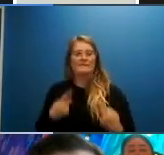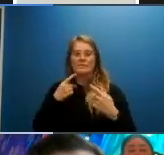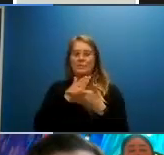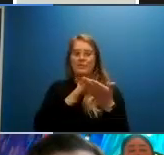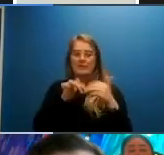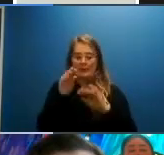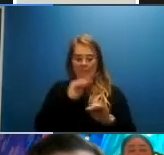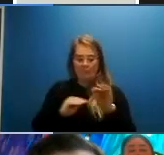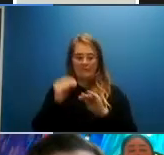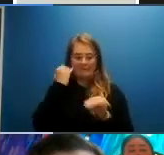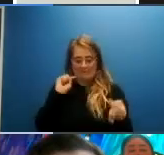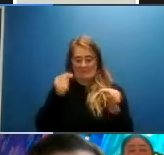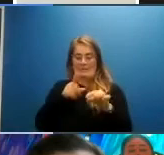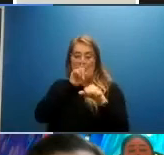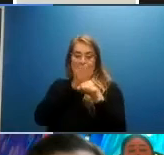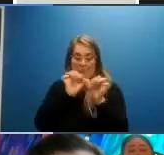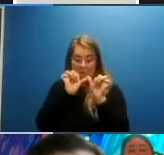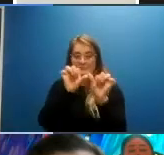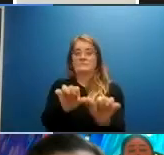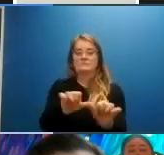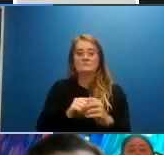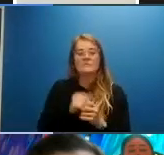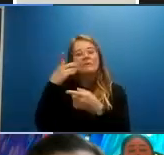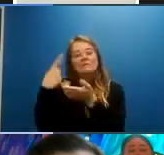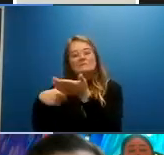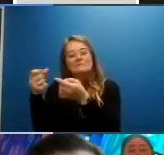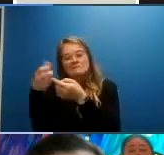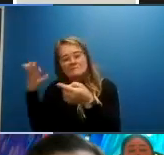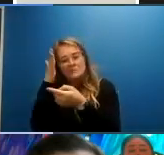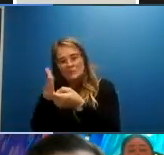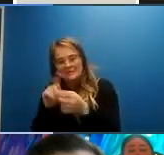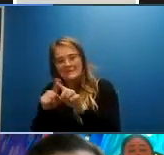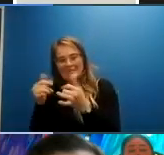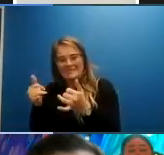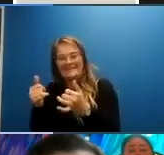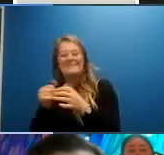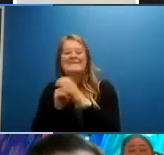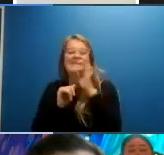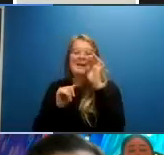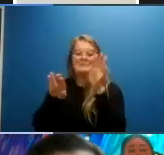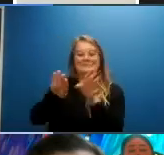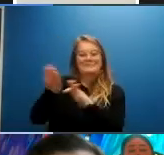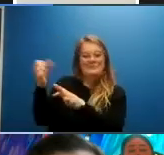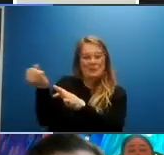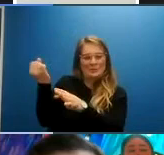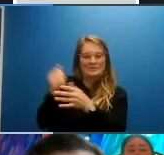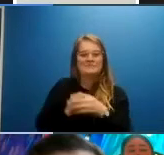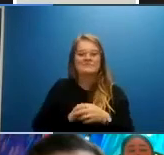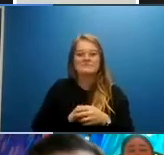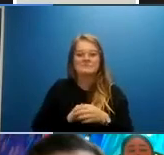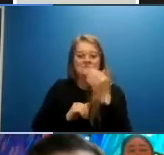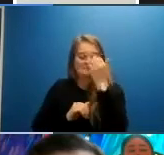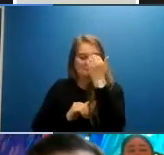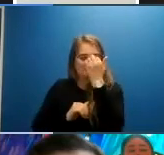pain? And we'll talk a bit more about that course a little bit further down the presentation with Elder Glida. But